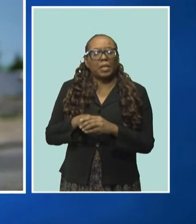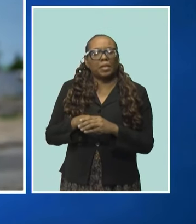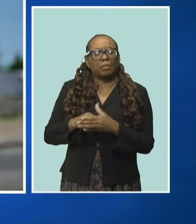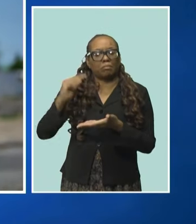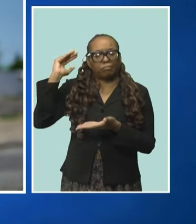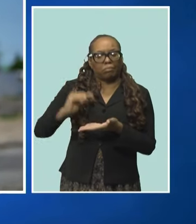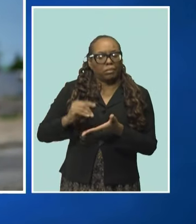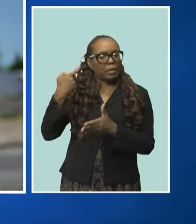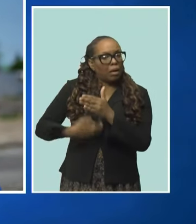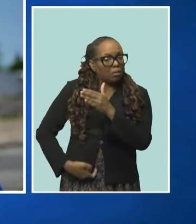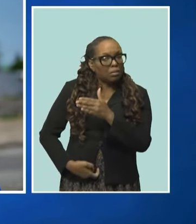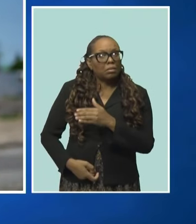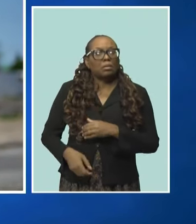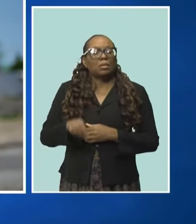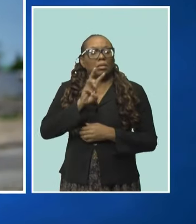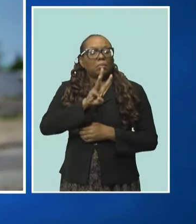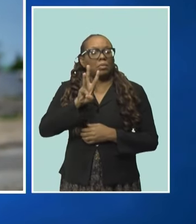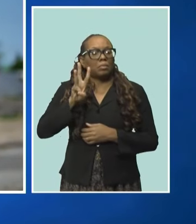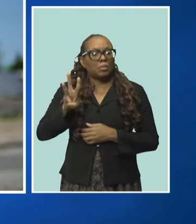can get to our webpage,